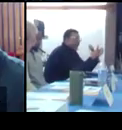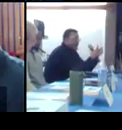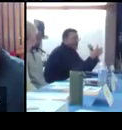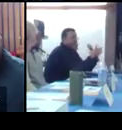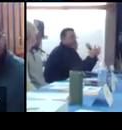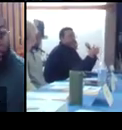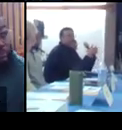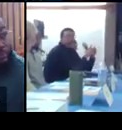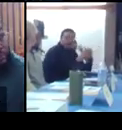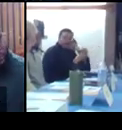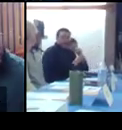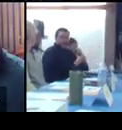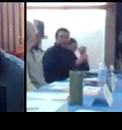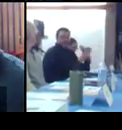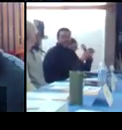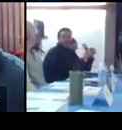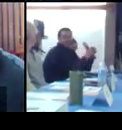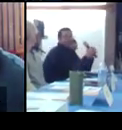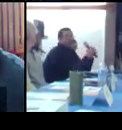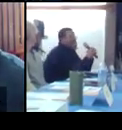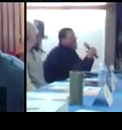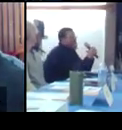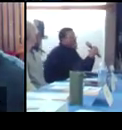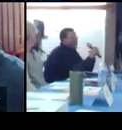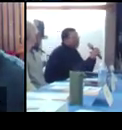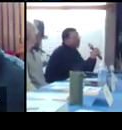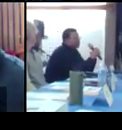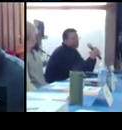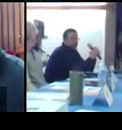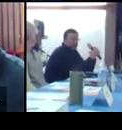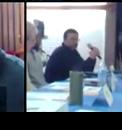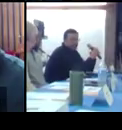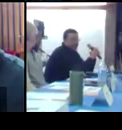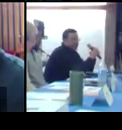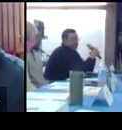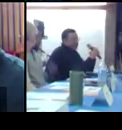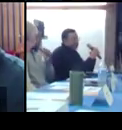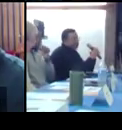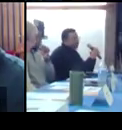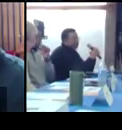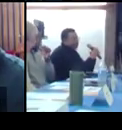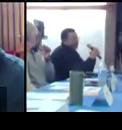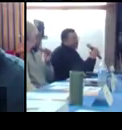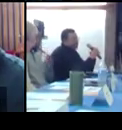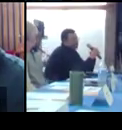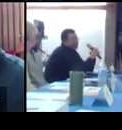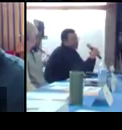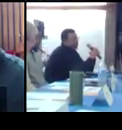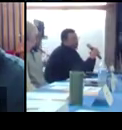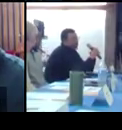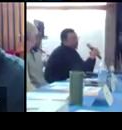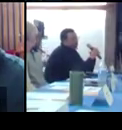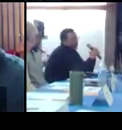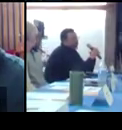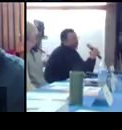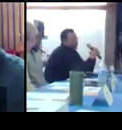Fairground, O'Fallon. Well, some of the specifics are different, but the economic challenges are very similar. So I just